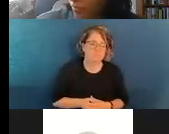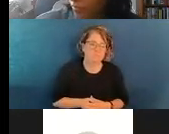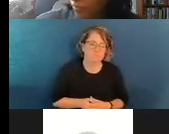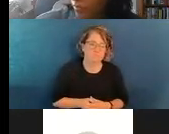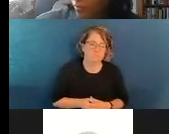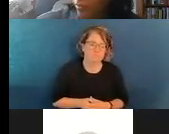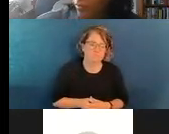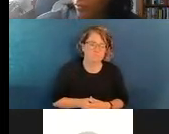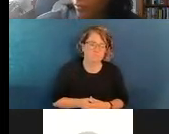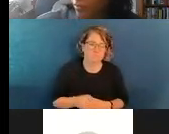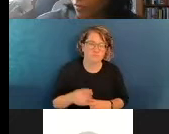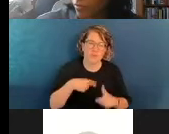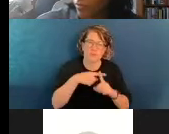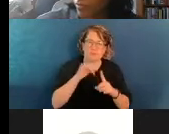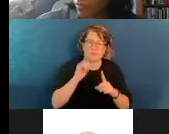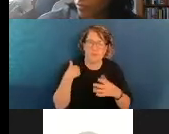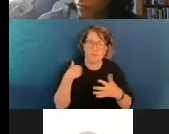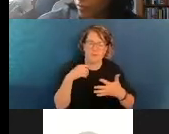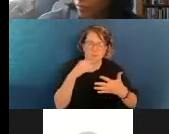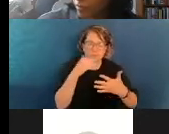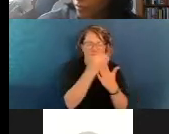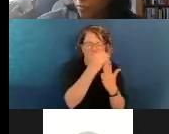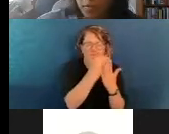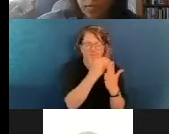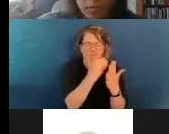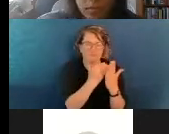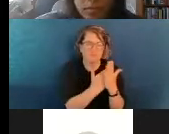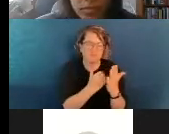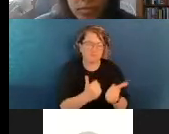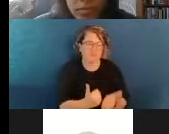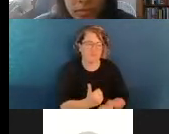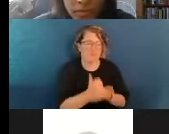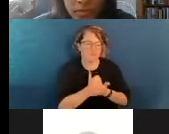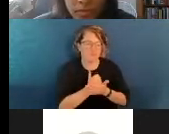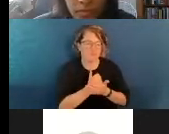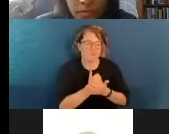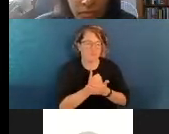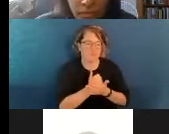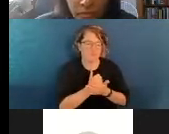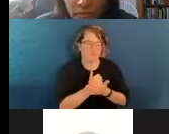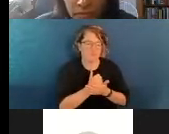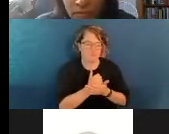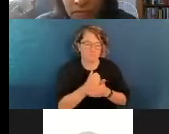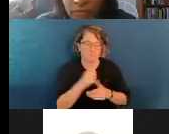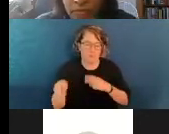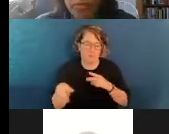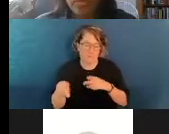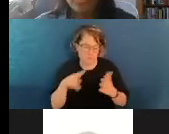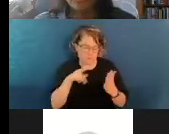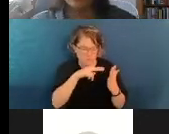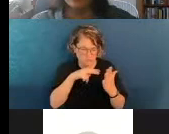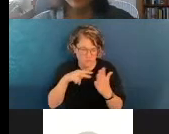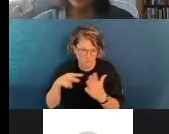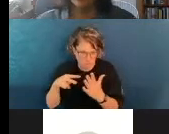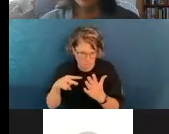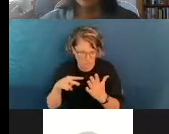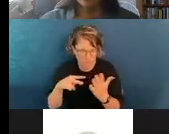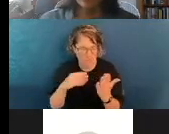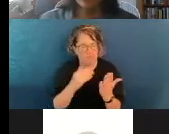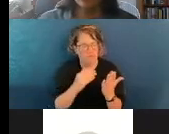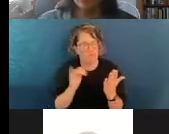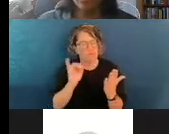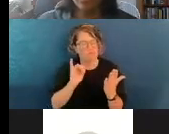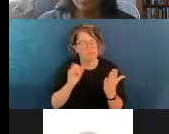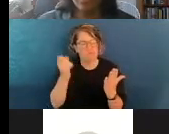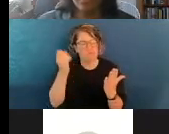guide end consumers through a series of steps around ensuring cultural safety